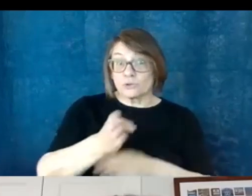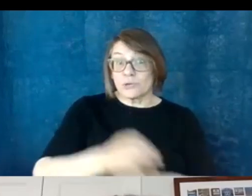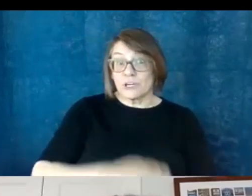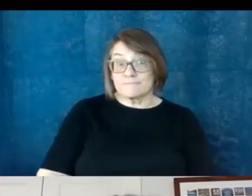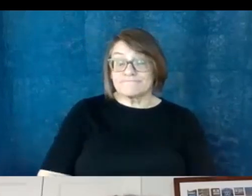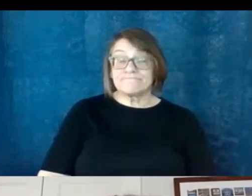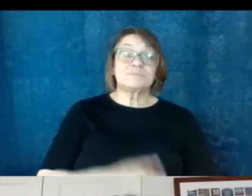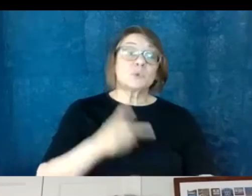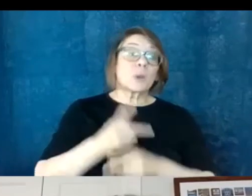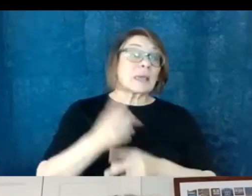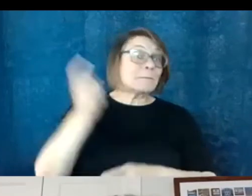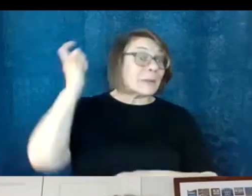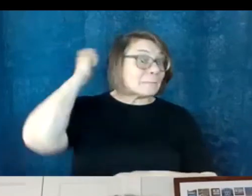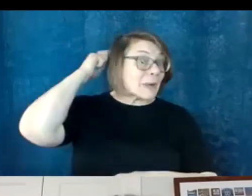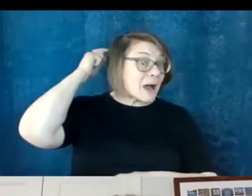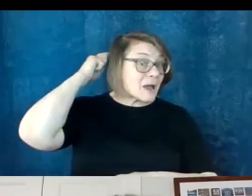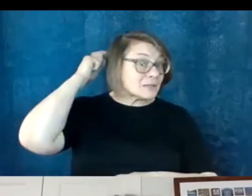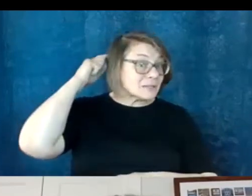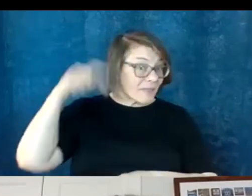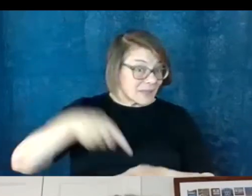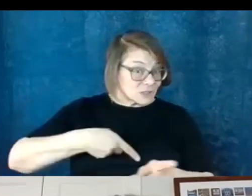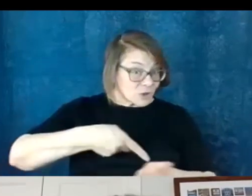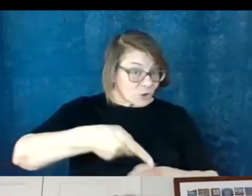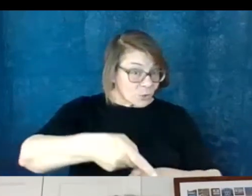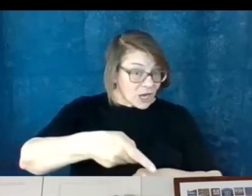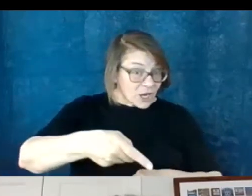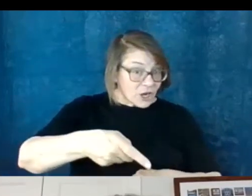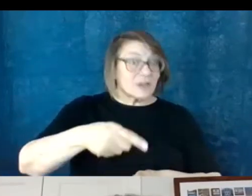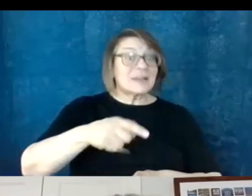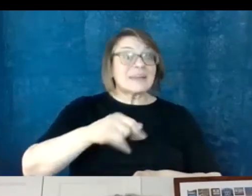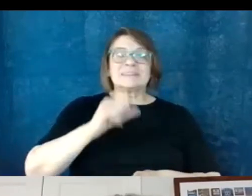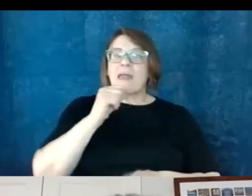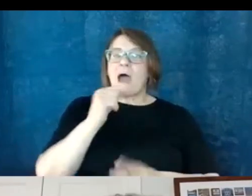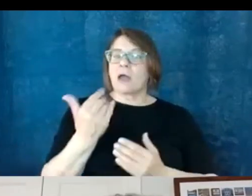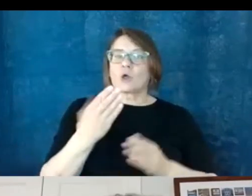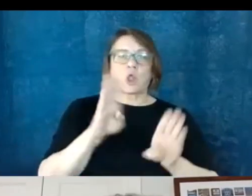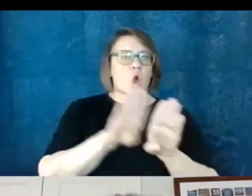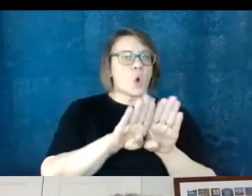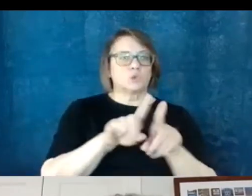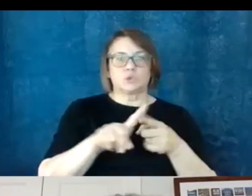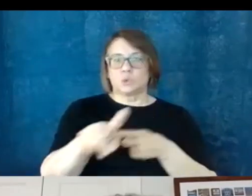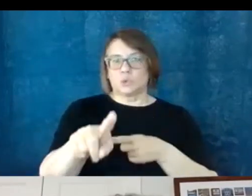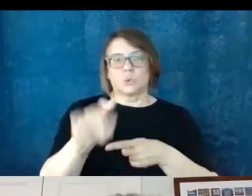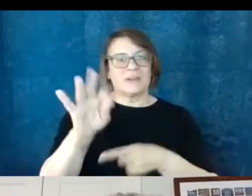in mind, this career field, this profession is not closed off to you.